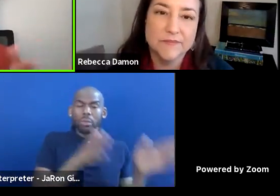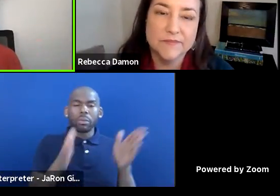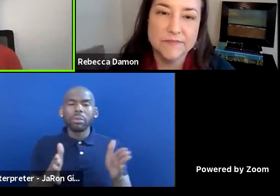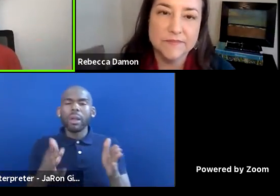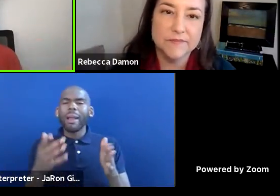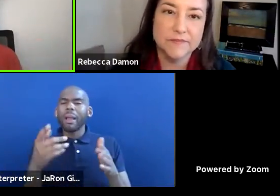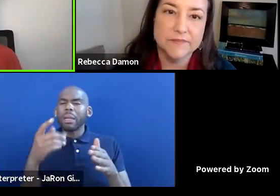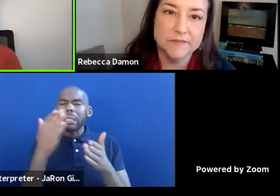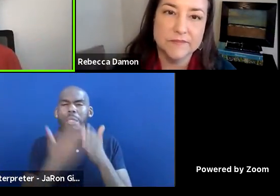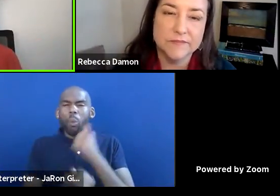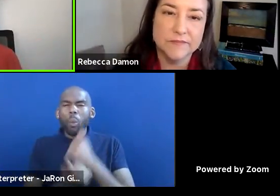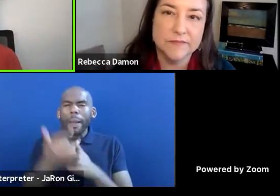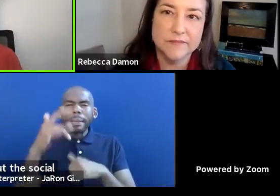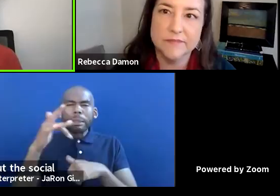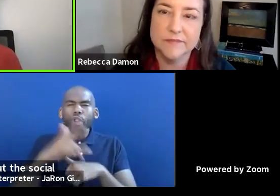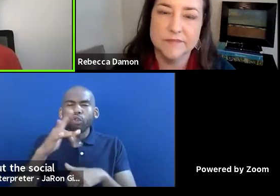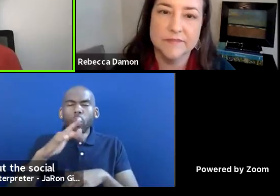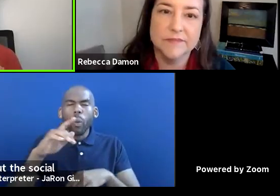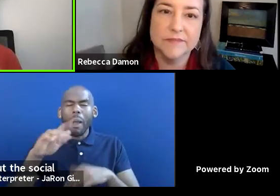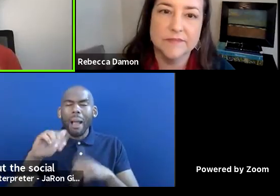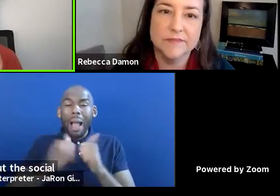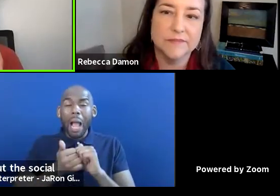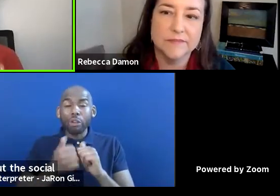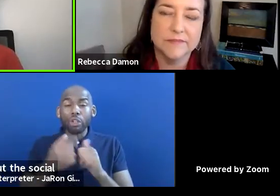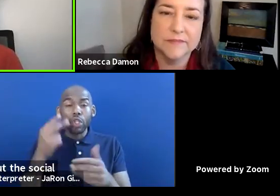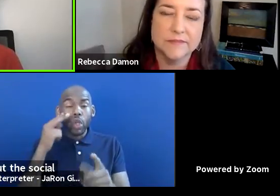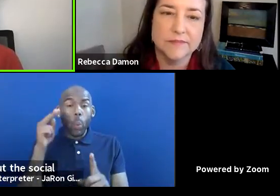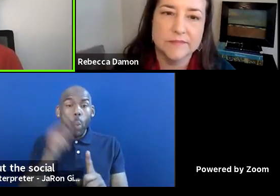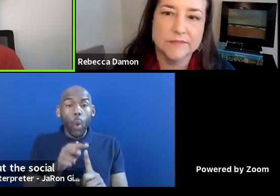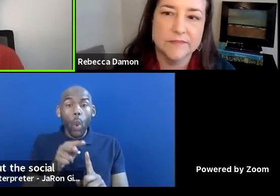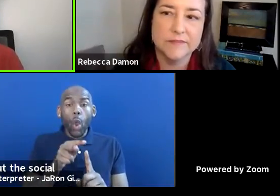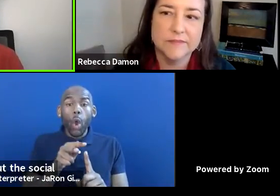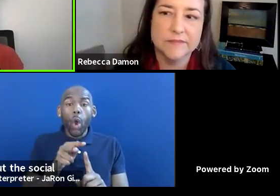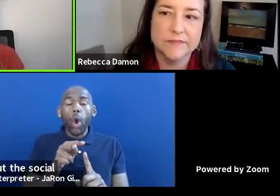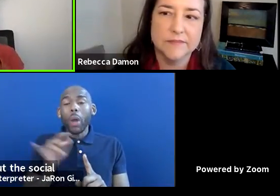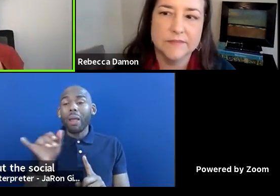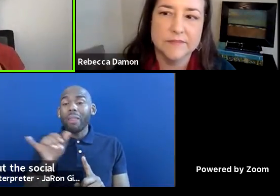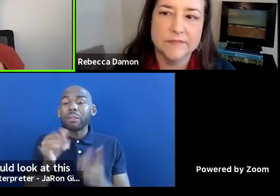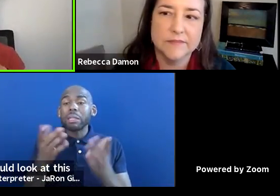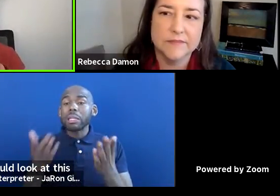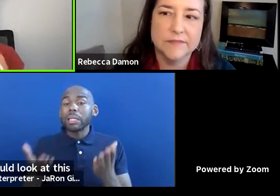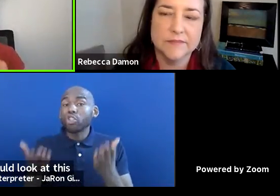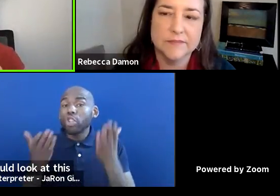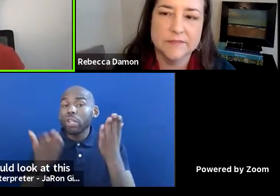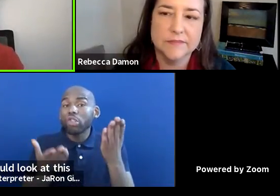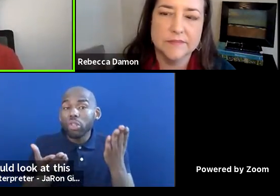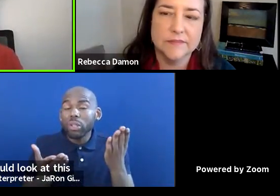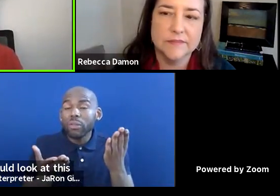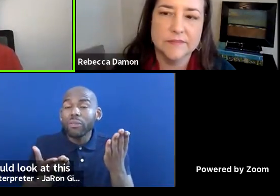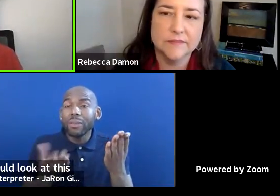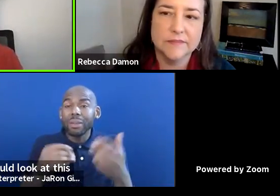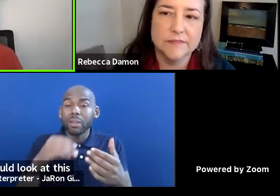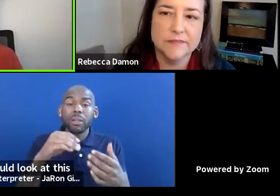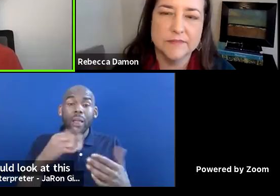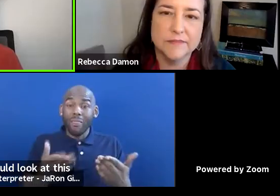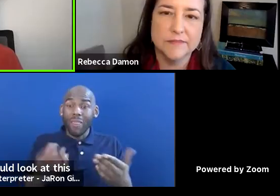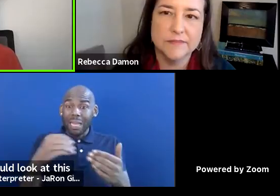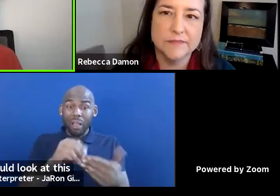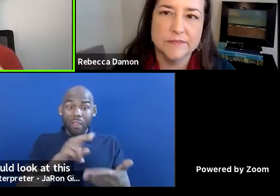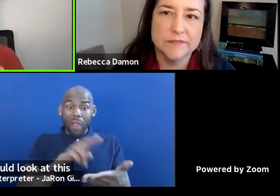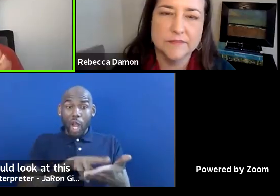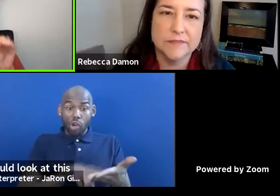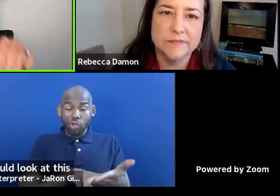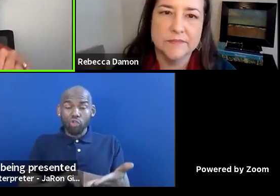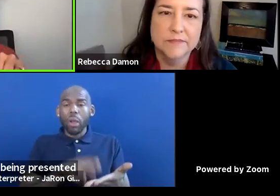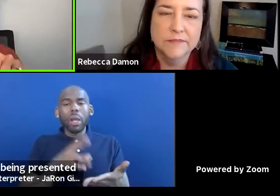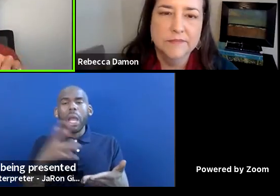can mention it, how they should be looking at this, sometimes being suggested, or what it's being presented as in their contracts, and what the union